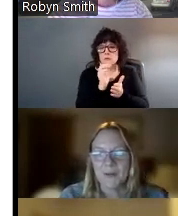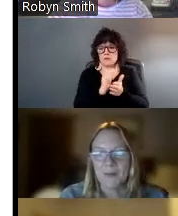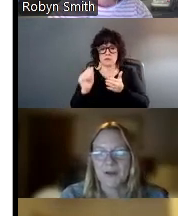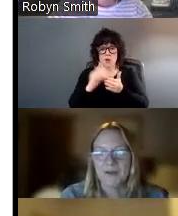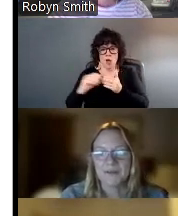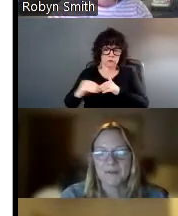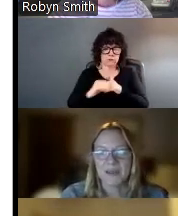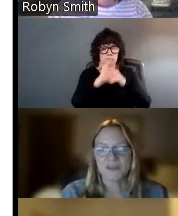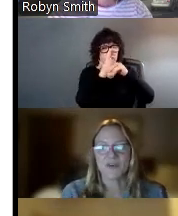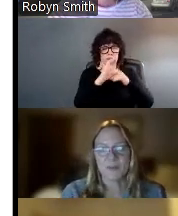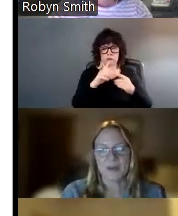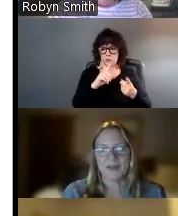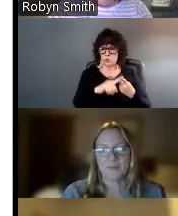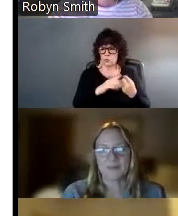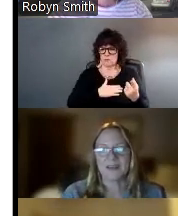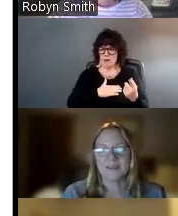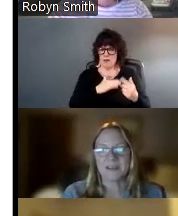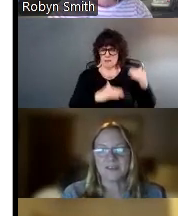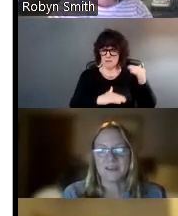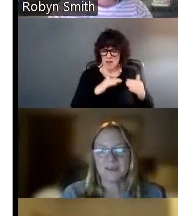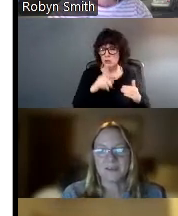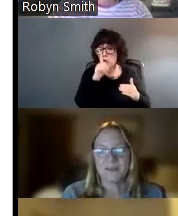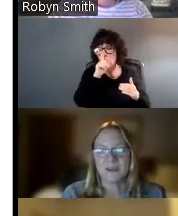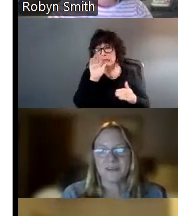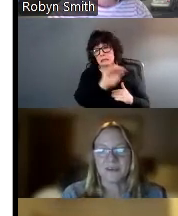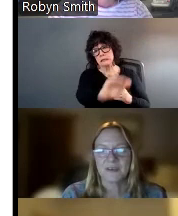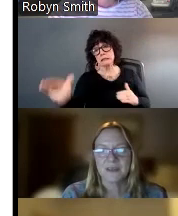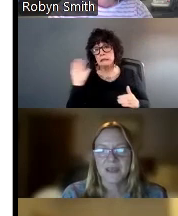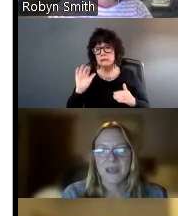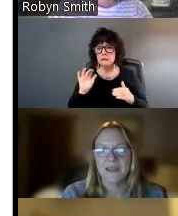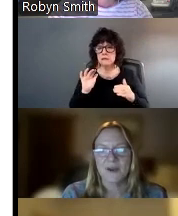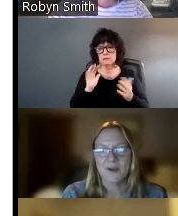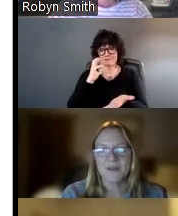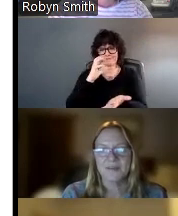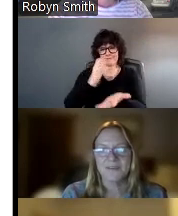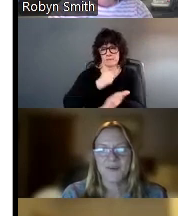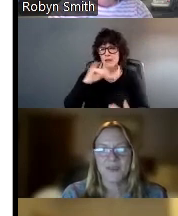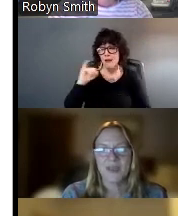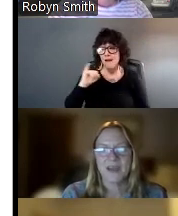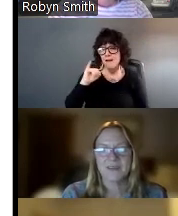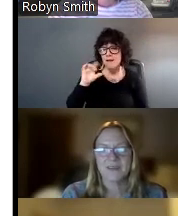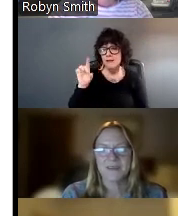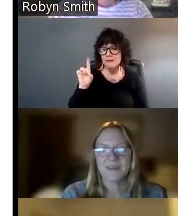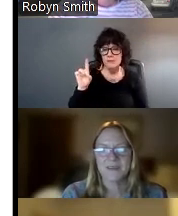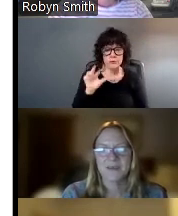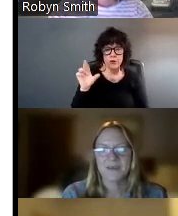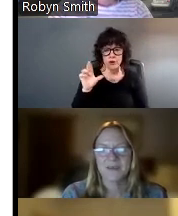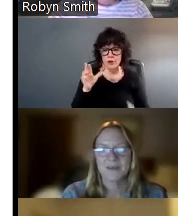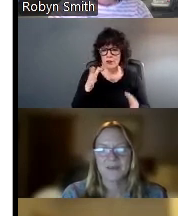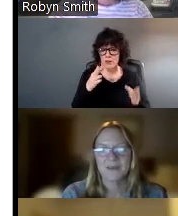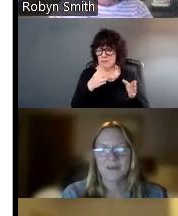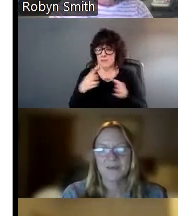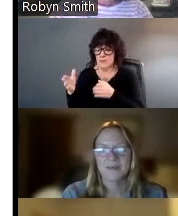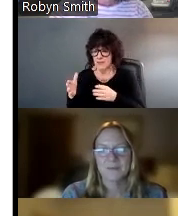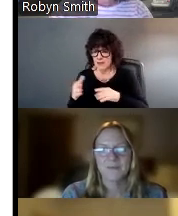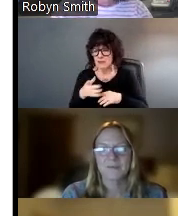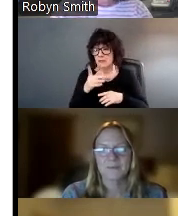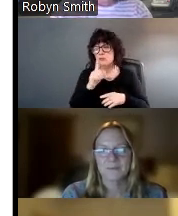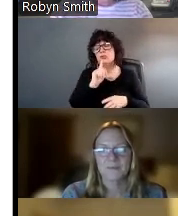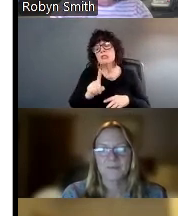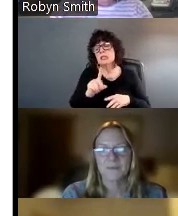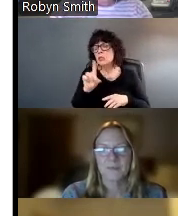Empowerment Network to make sure about the capitalization of interest. Any comments on that? No, I